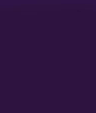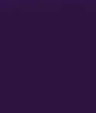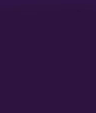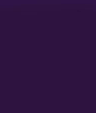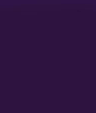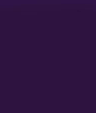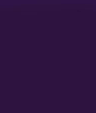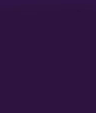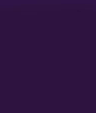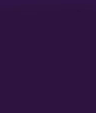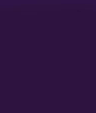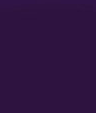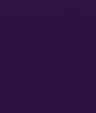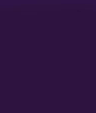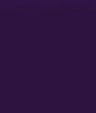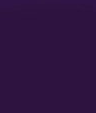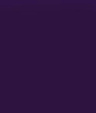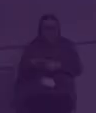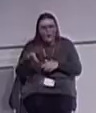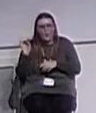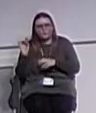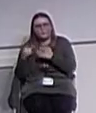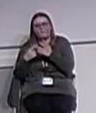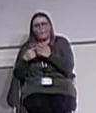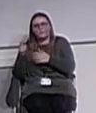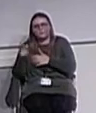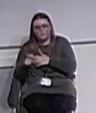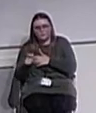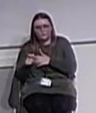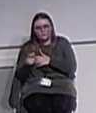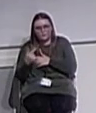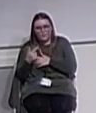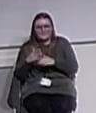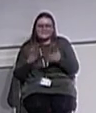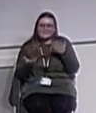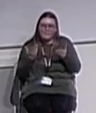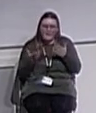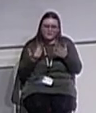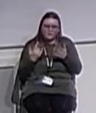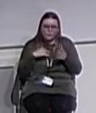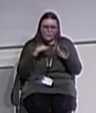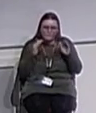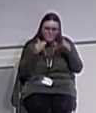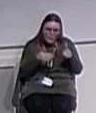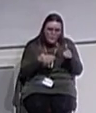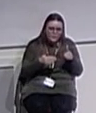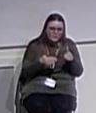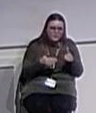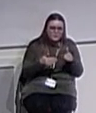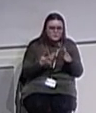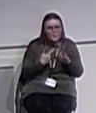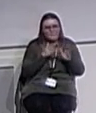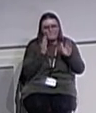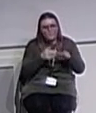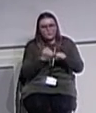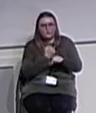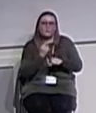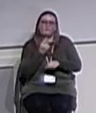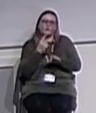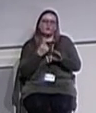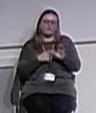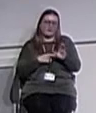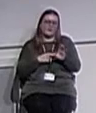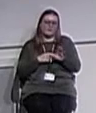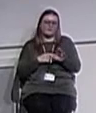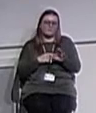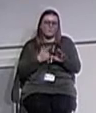for everybody else. So if you're in biomedical sciences, you could opt to do the hardcore chemistry units as well. So then you could change to